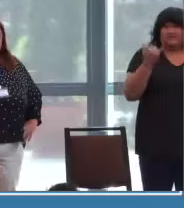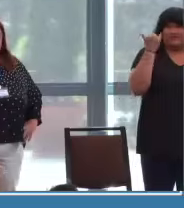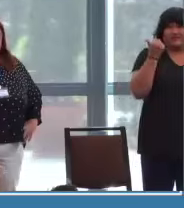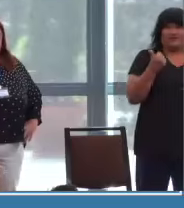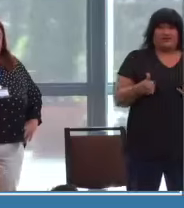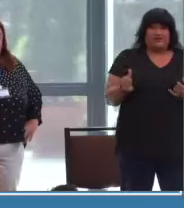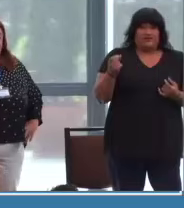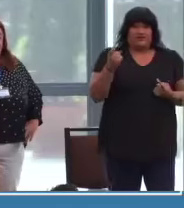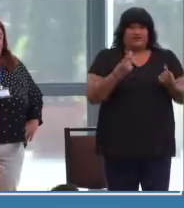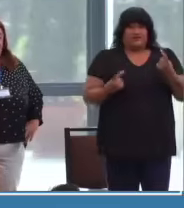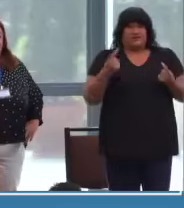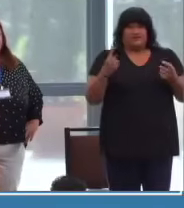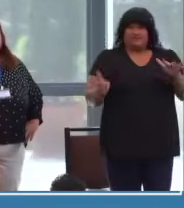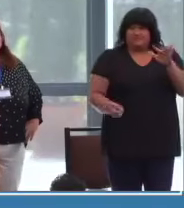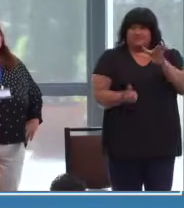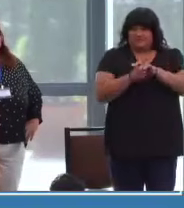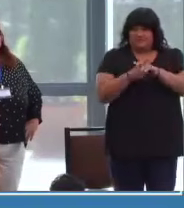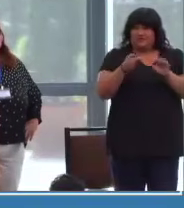come up, or give me a call.